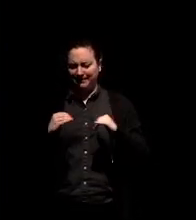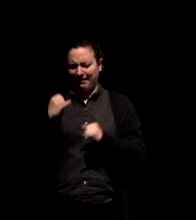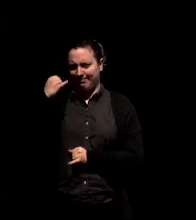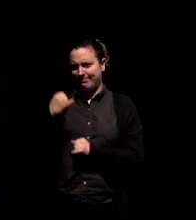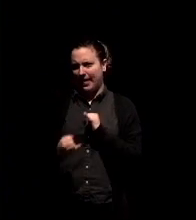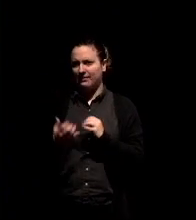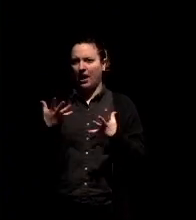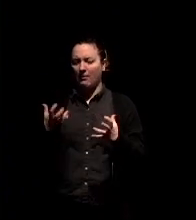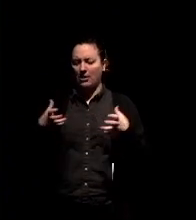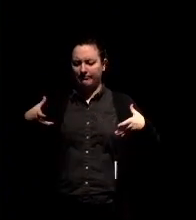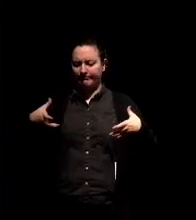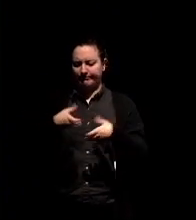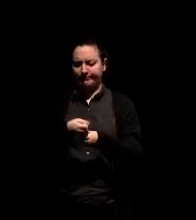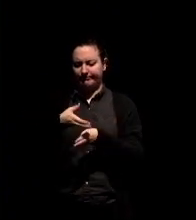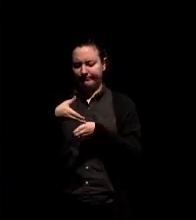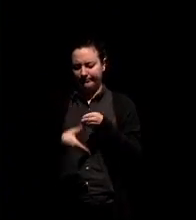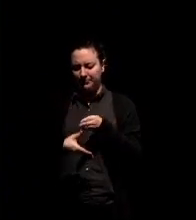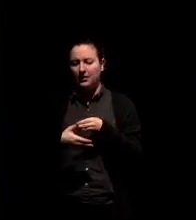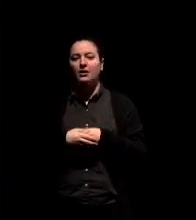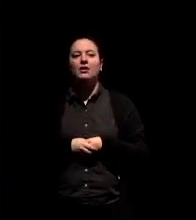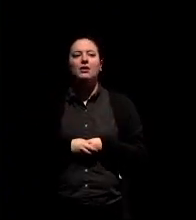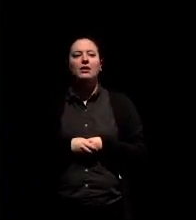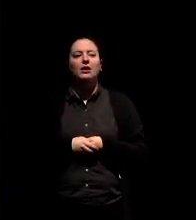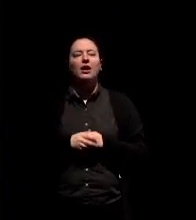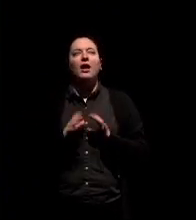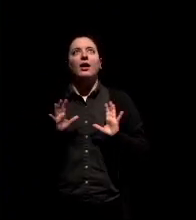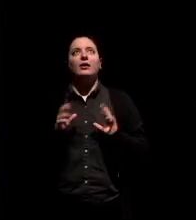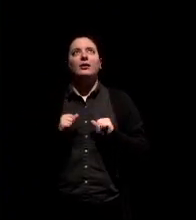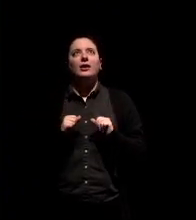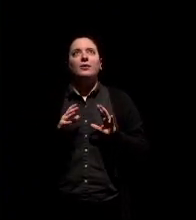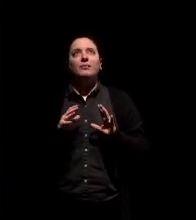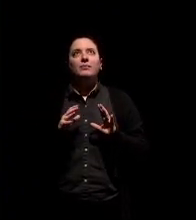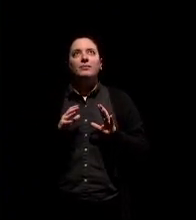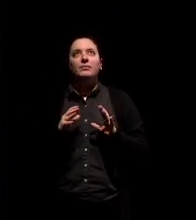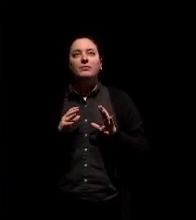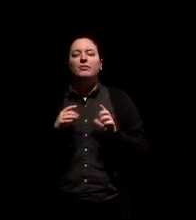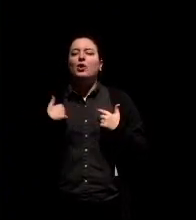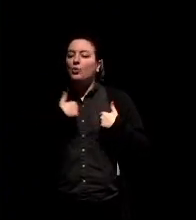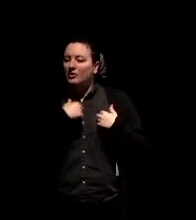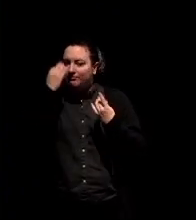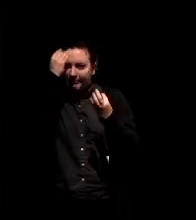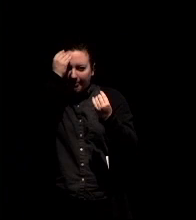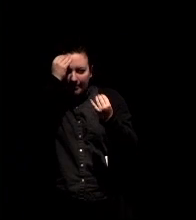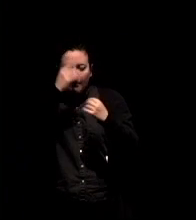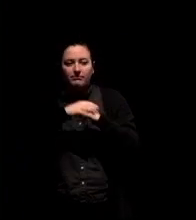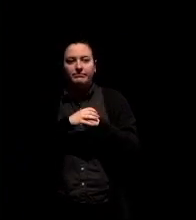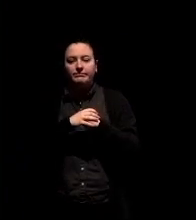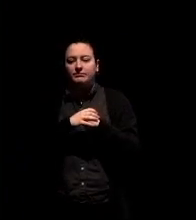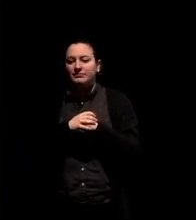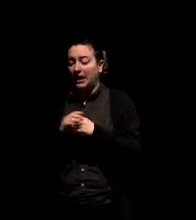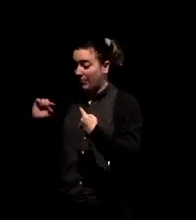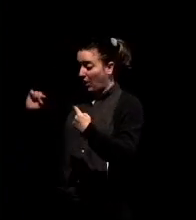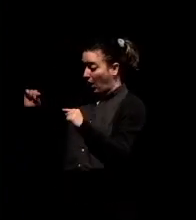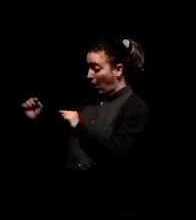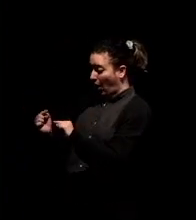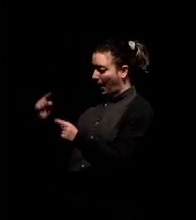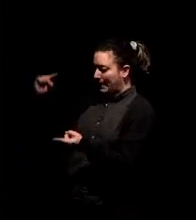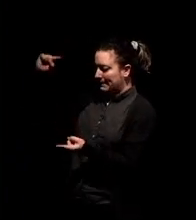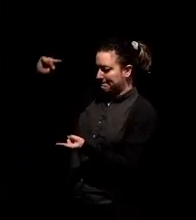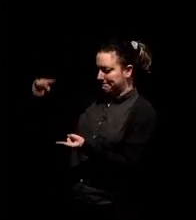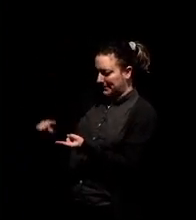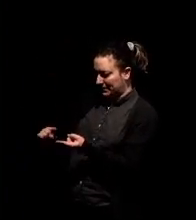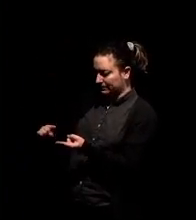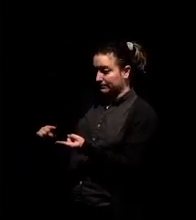up with thinking about, we should be thinking about how to minimize harm, but also